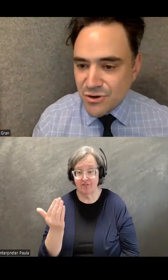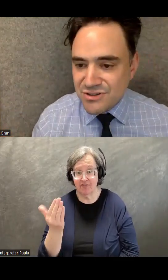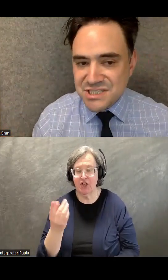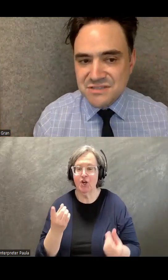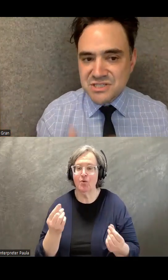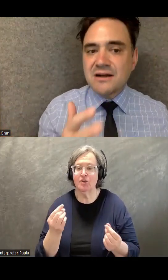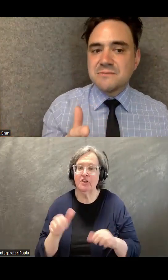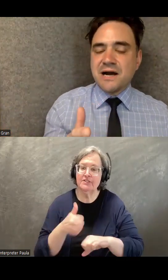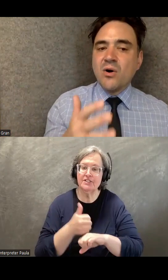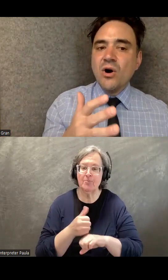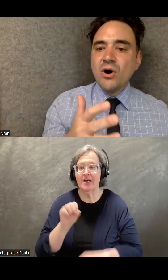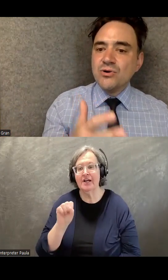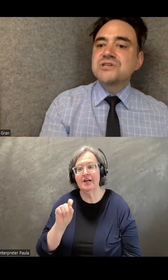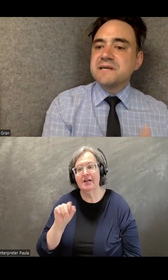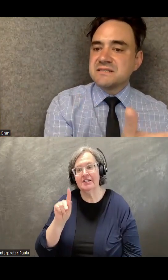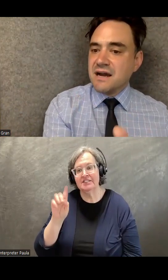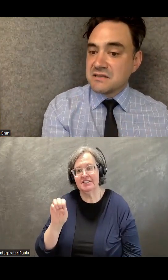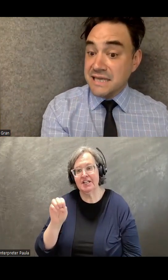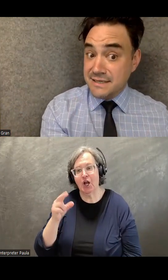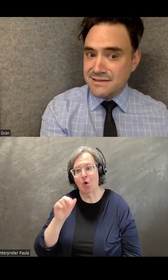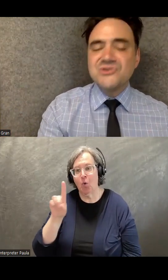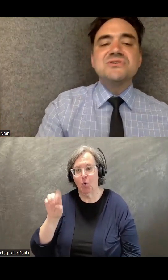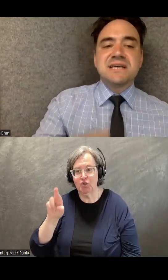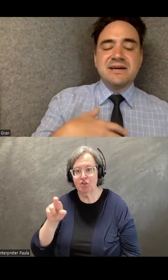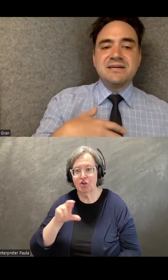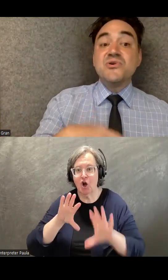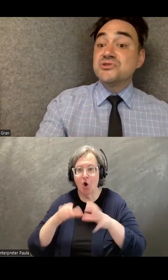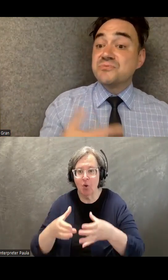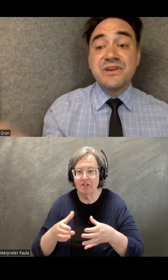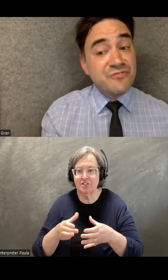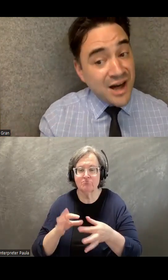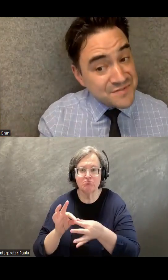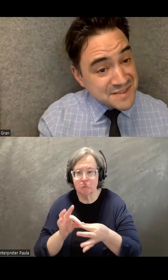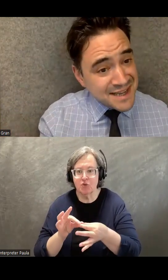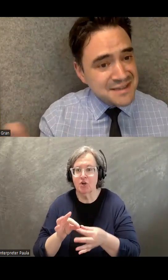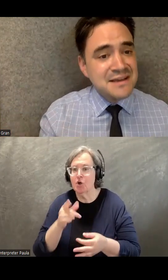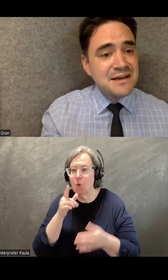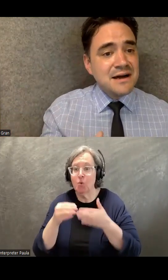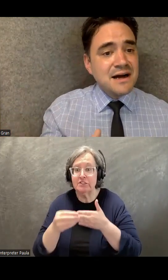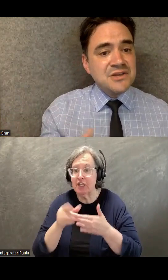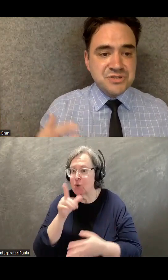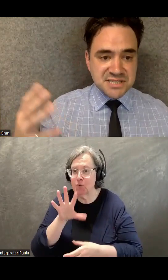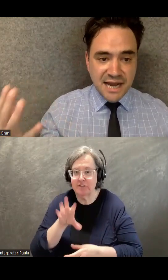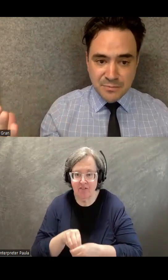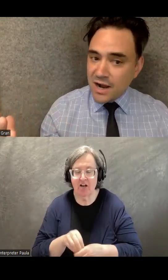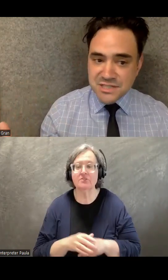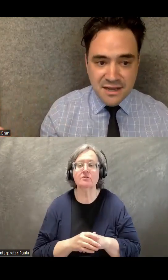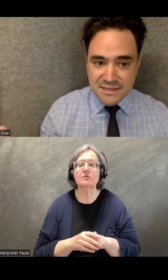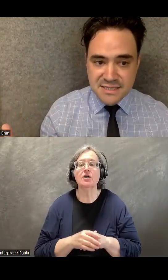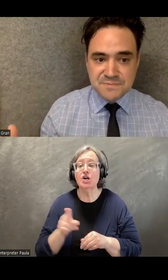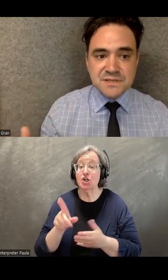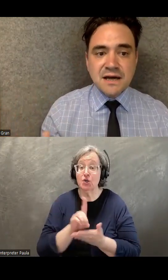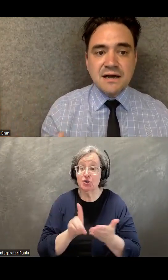stakeholder coalition. We talked about who should be kind of leading those and who should be involved in that. You design a